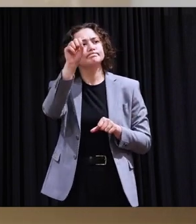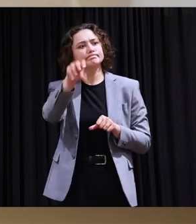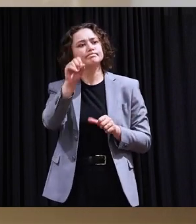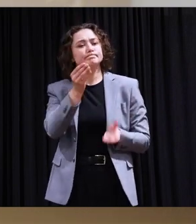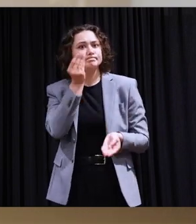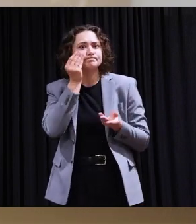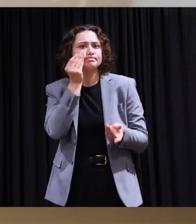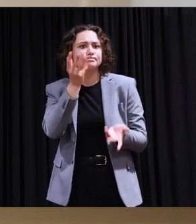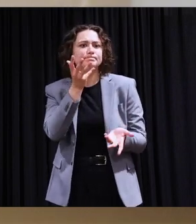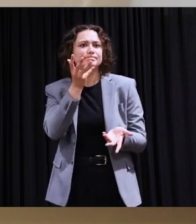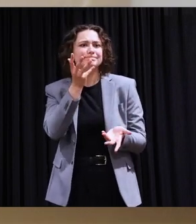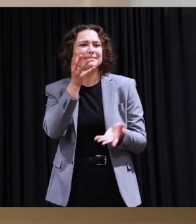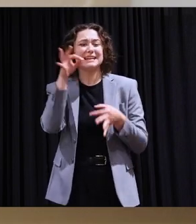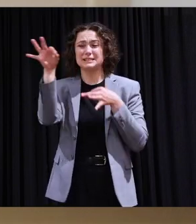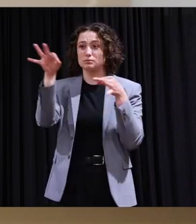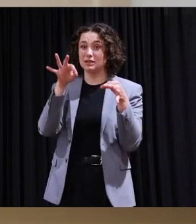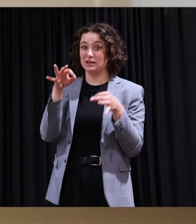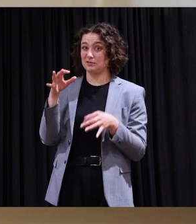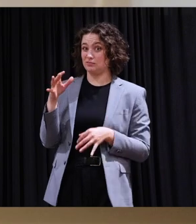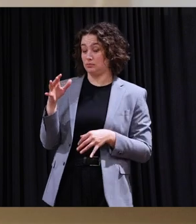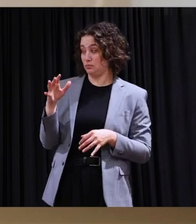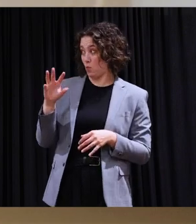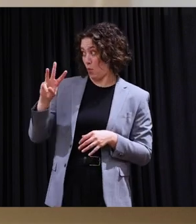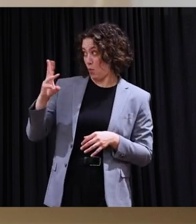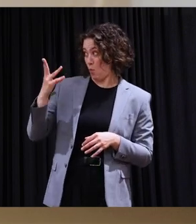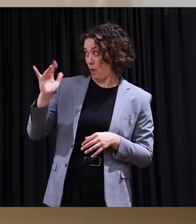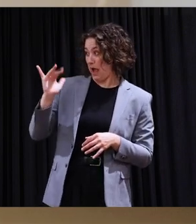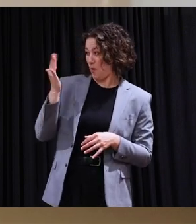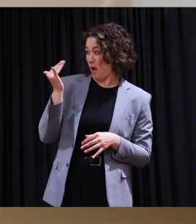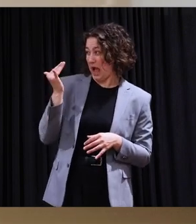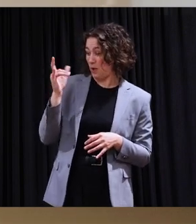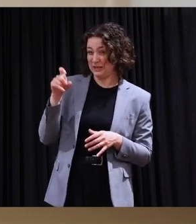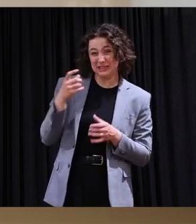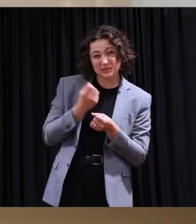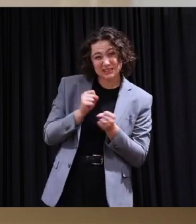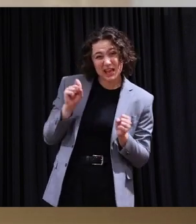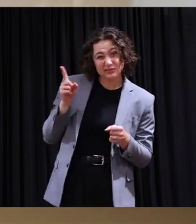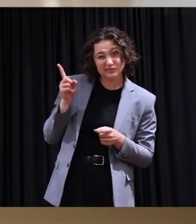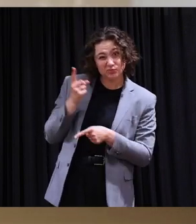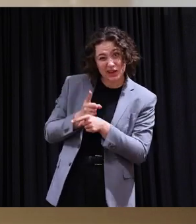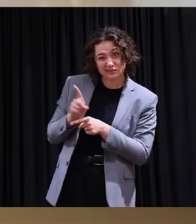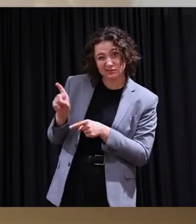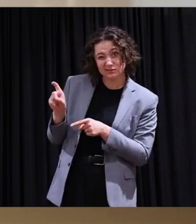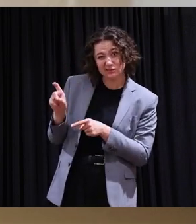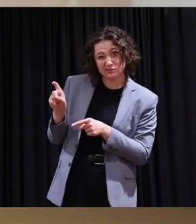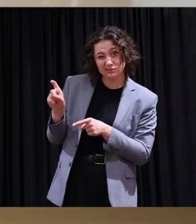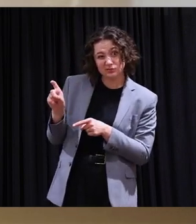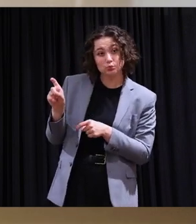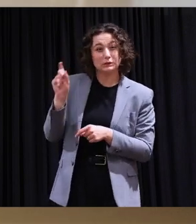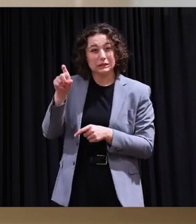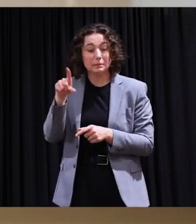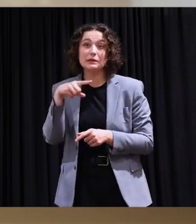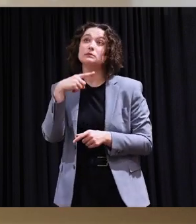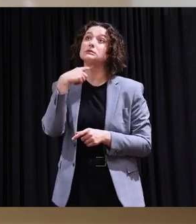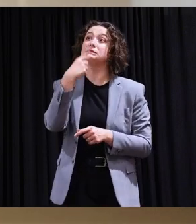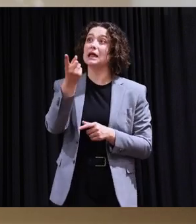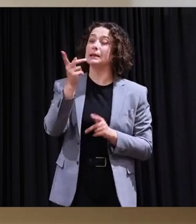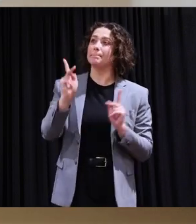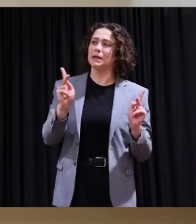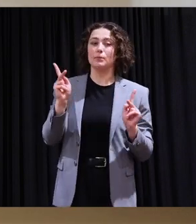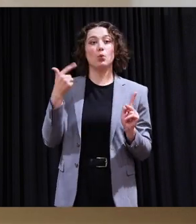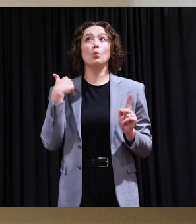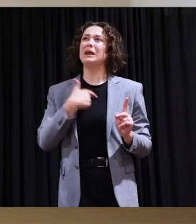why we need to be saved. Is that accurate? Like, do we need to be telling people we need to be saved when it's